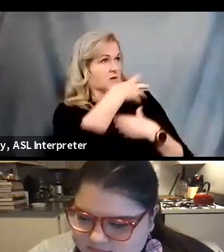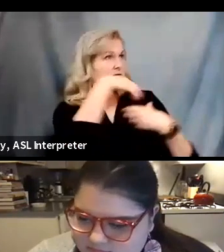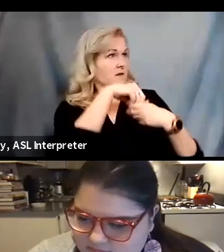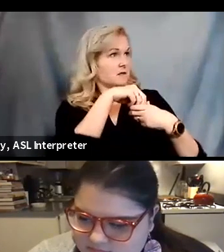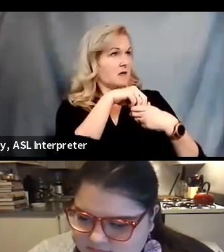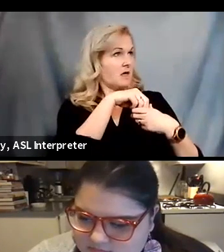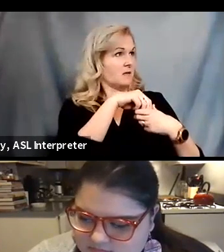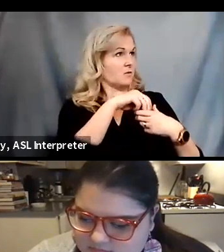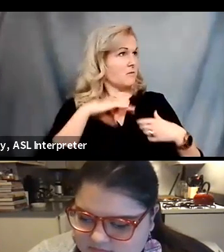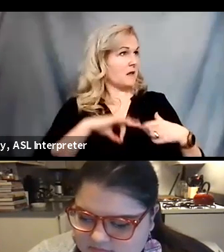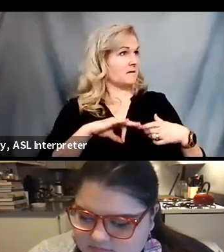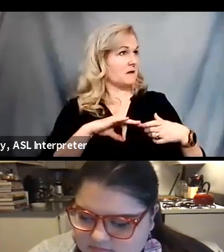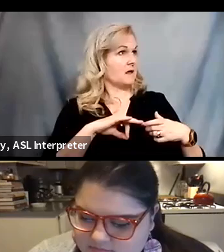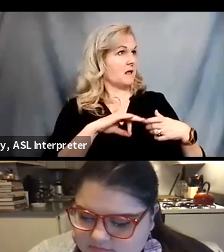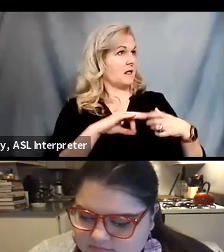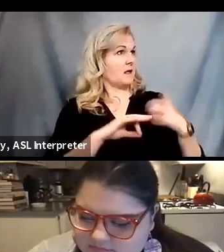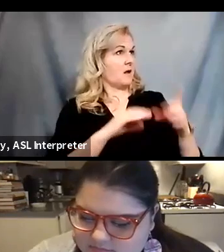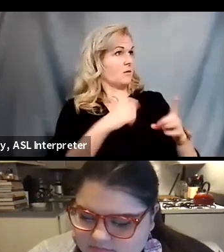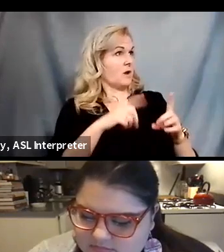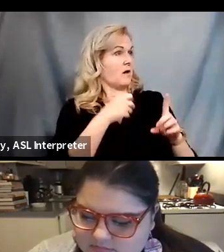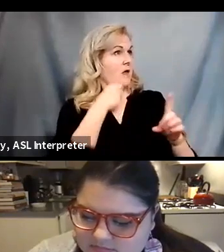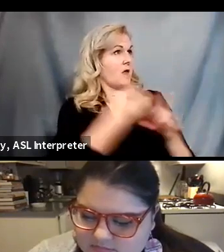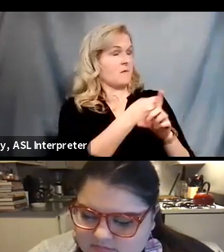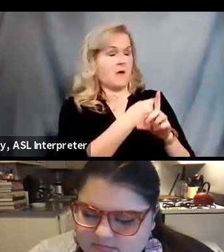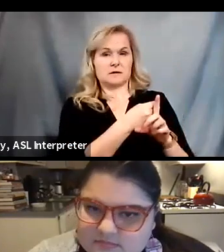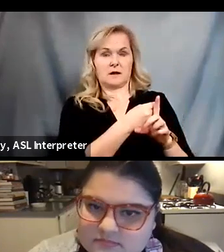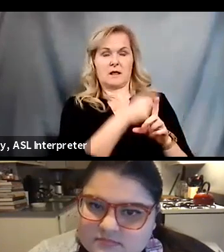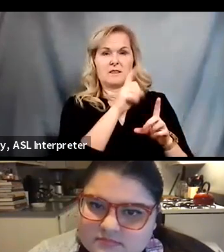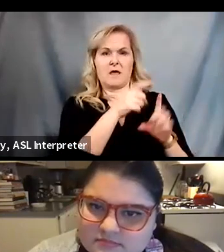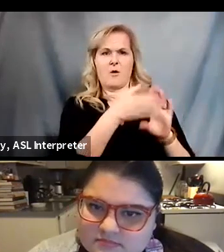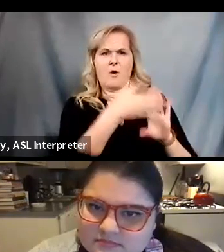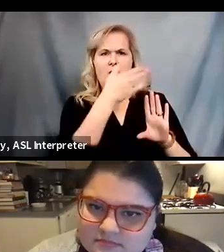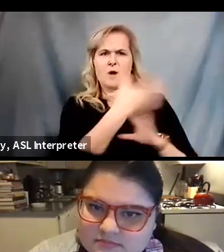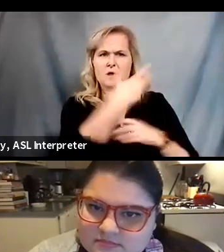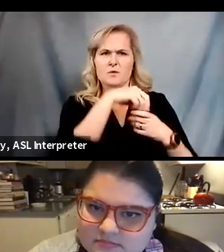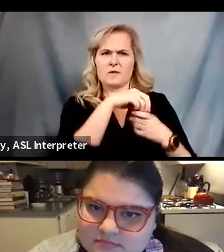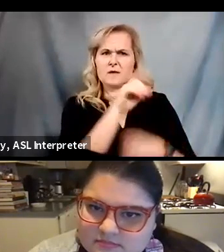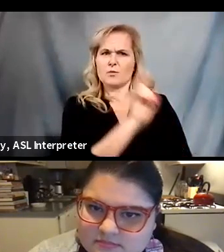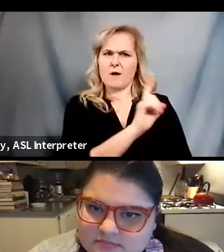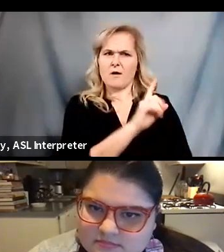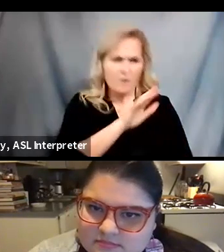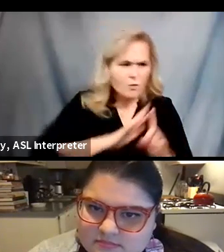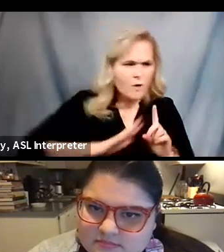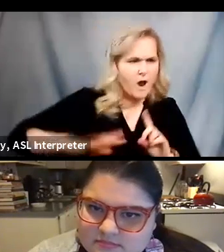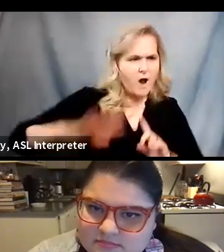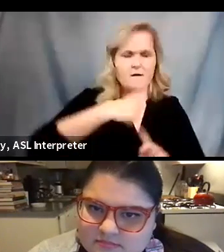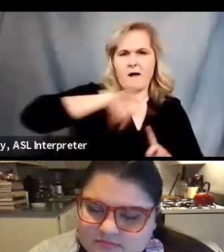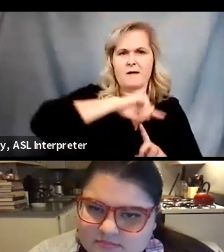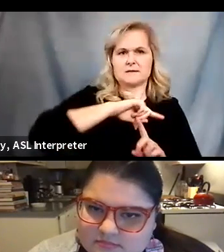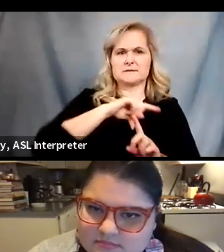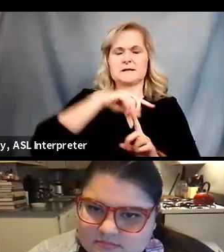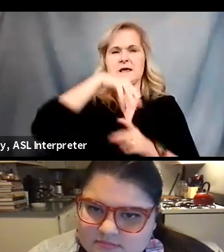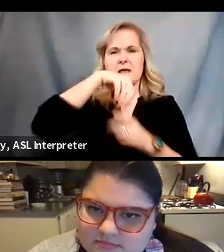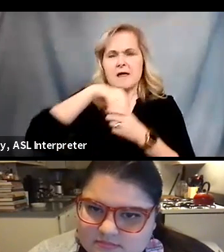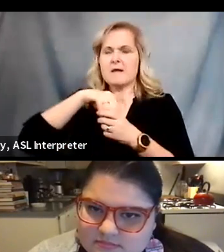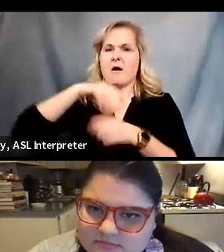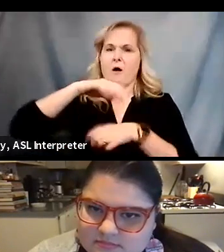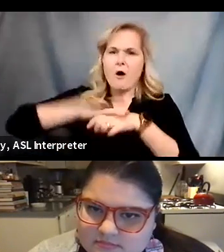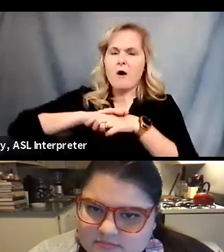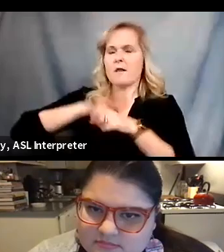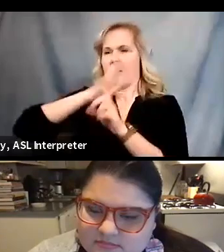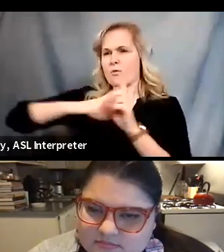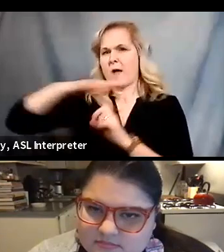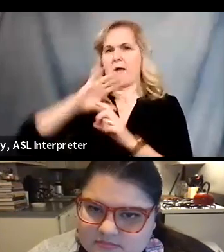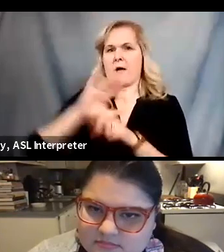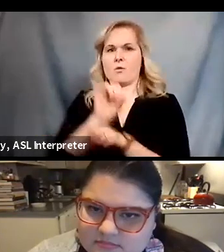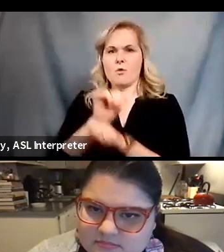or benefit from or are impacted by is operating in and on and around us and in and on and around our work and in and on and